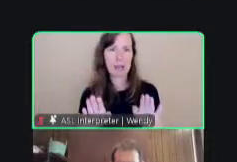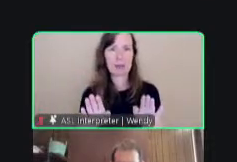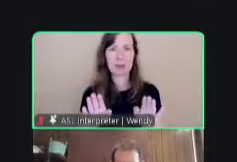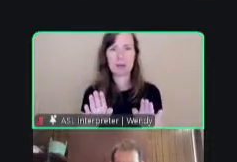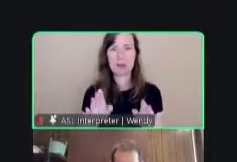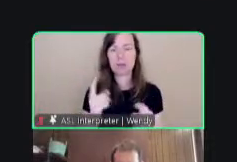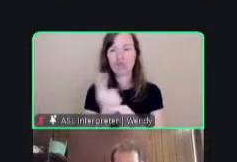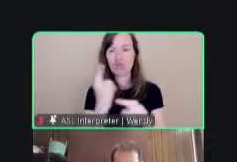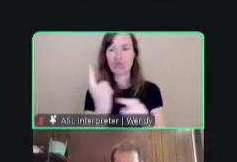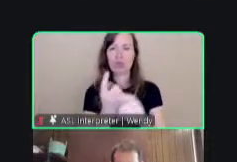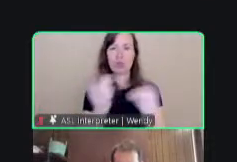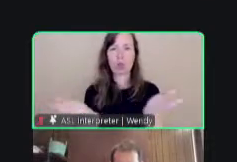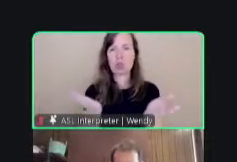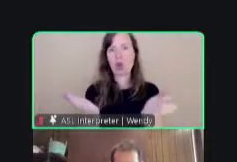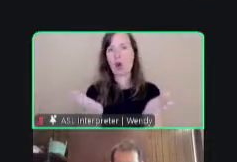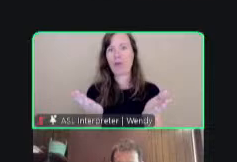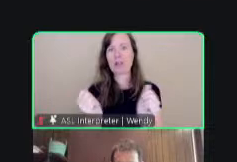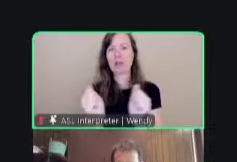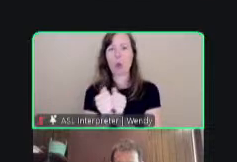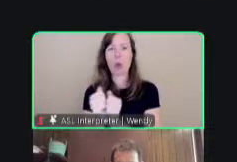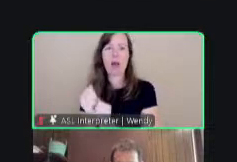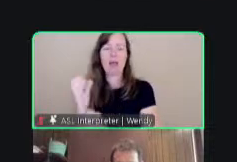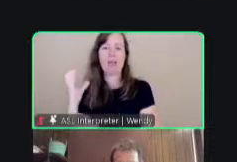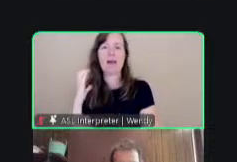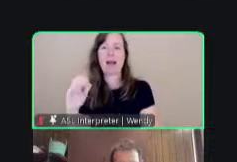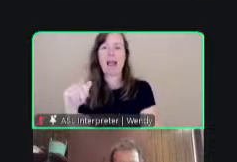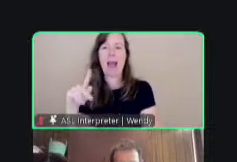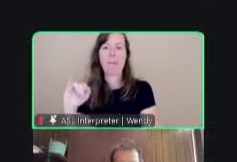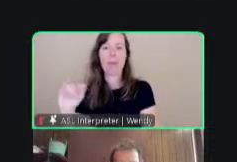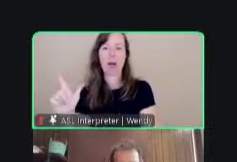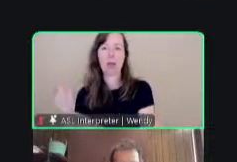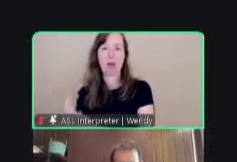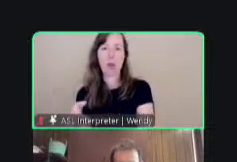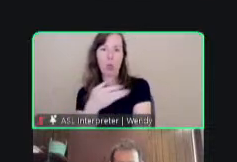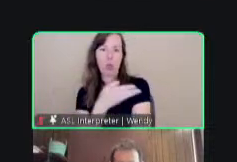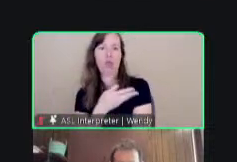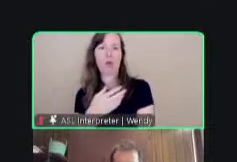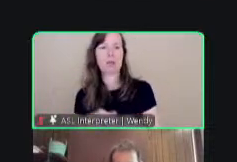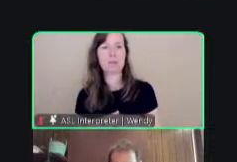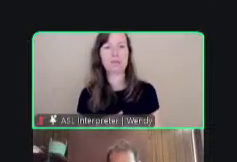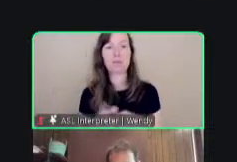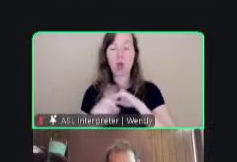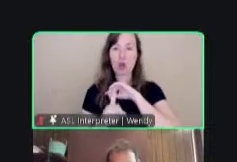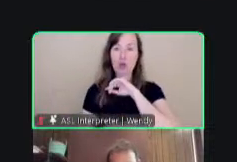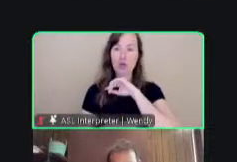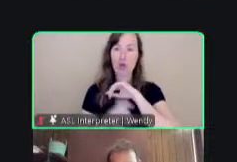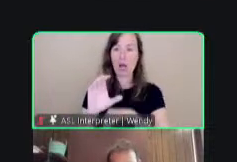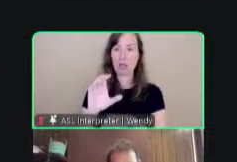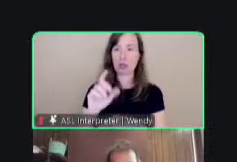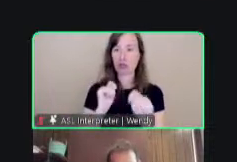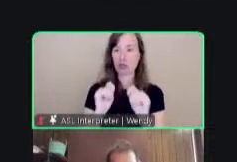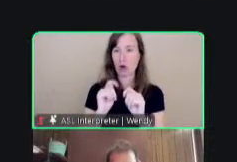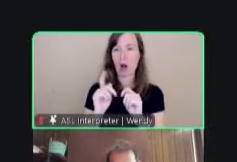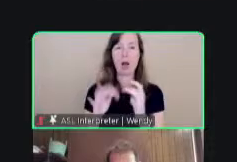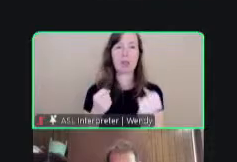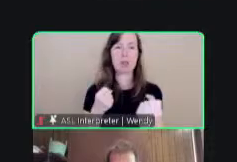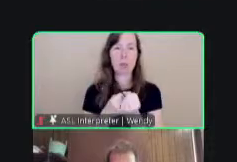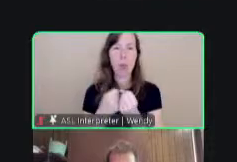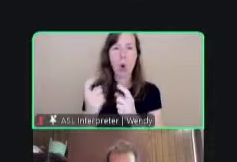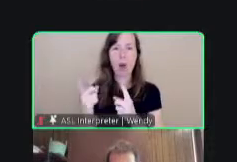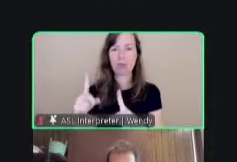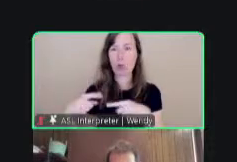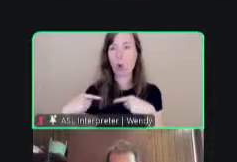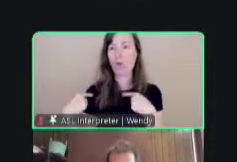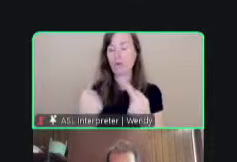with capital improvements. I would point out the trucks, the trash trucks that you've been supportive of over the years has allowed